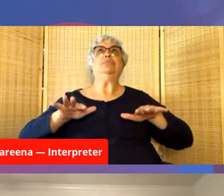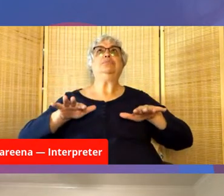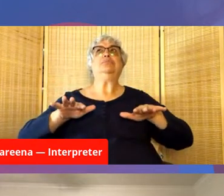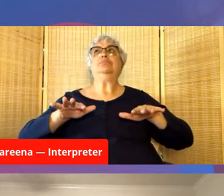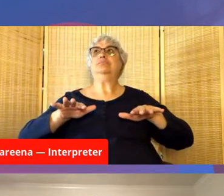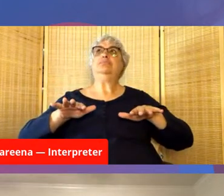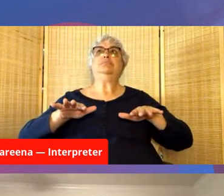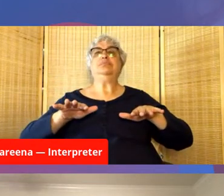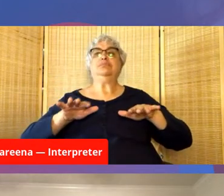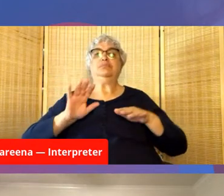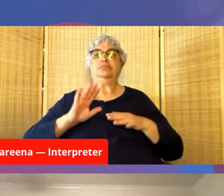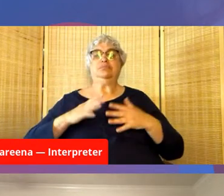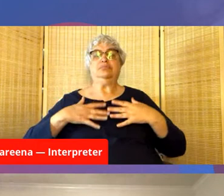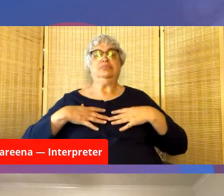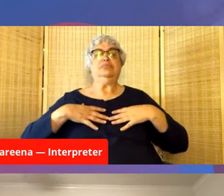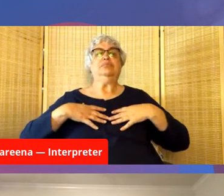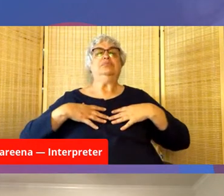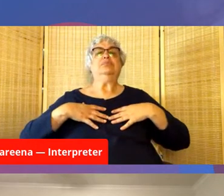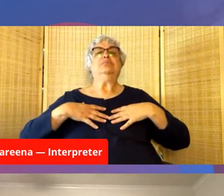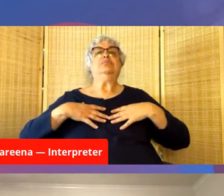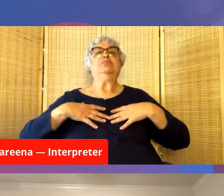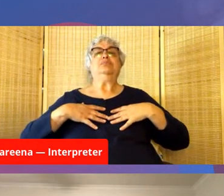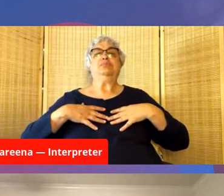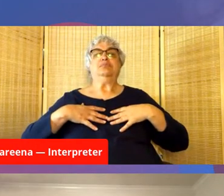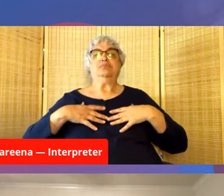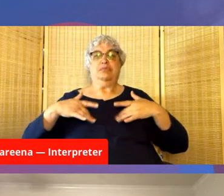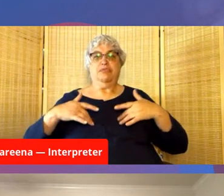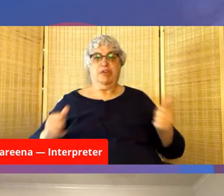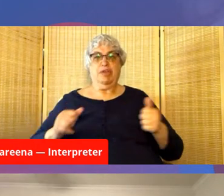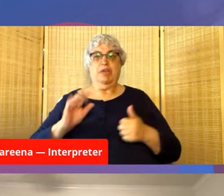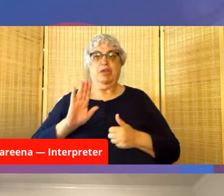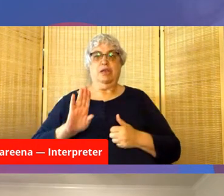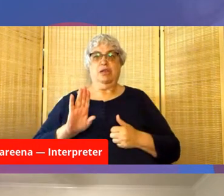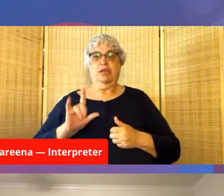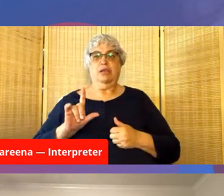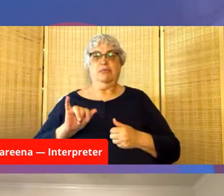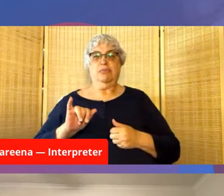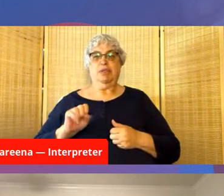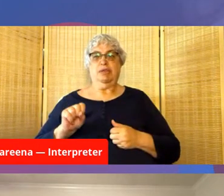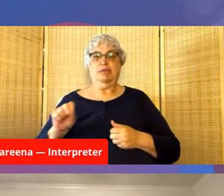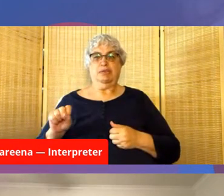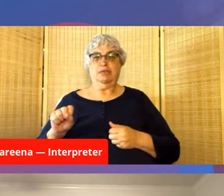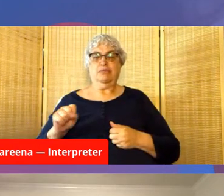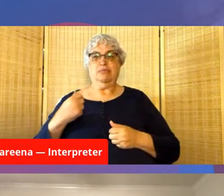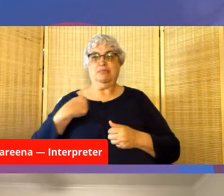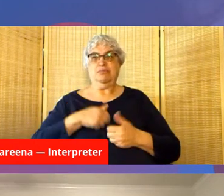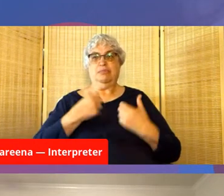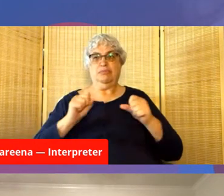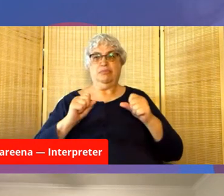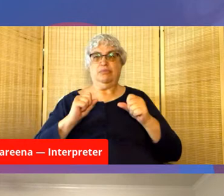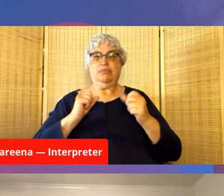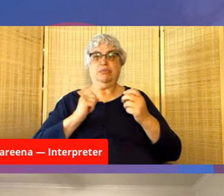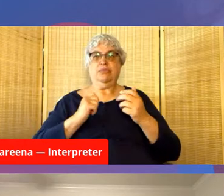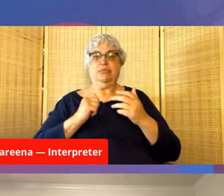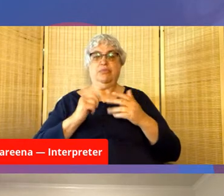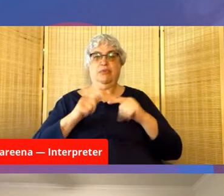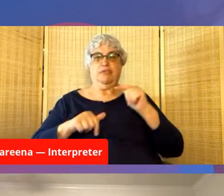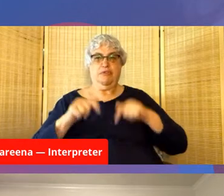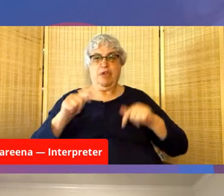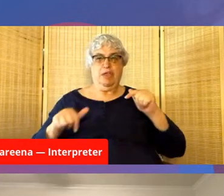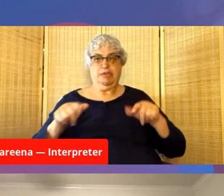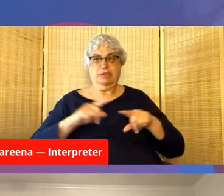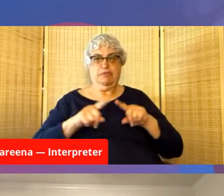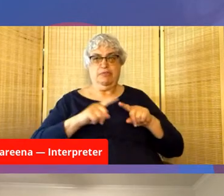of I would call bliss. There are many names for it. Obviously, we all try to achieve that in a variety of